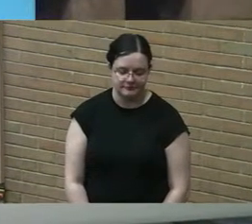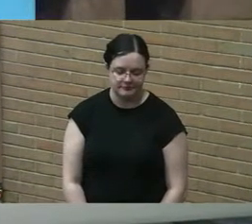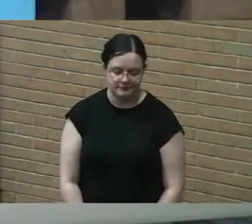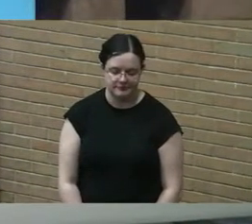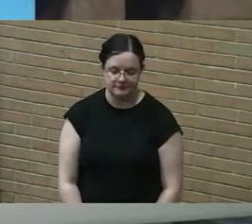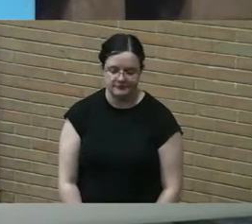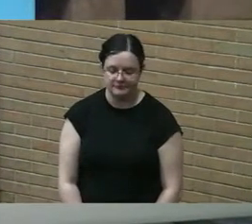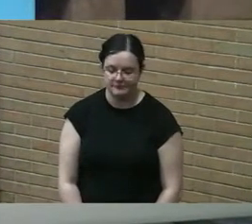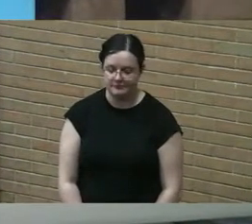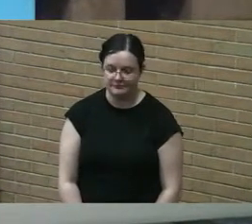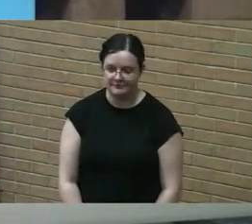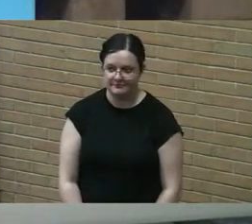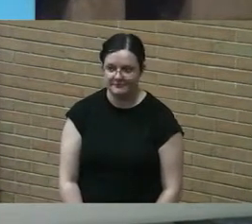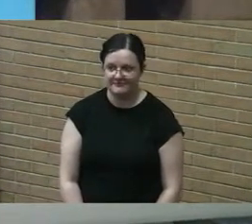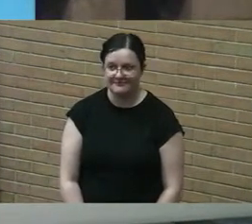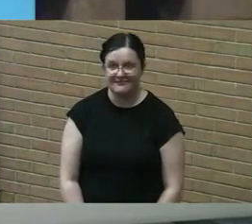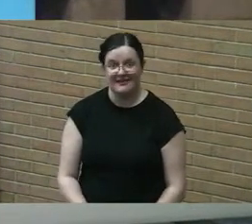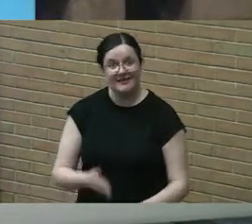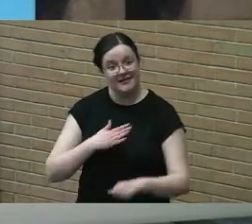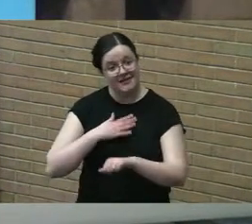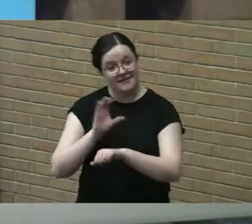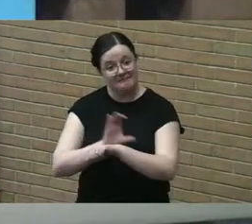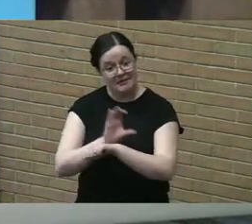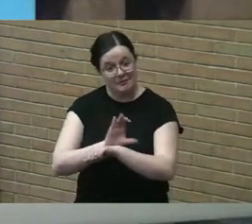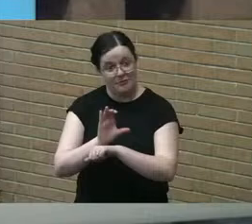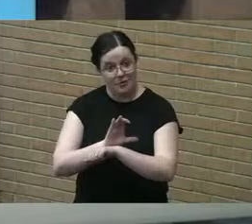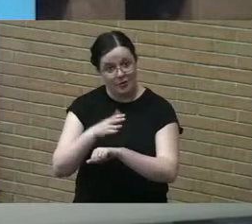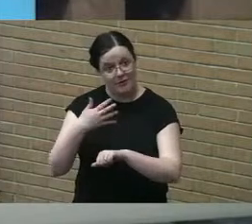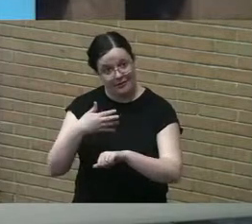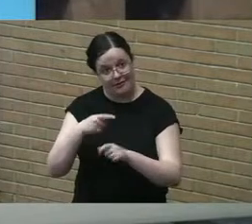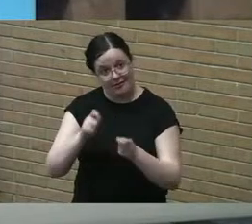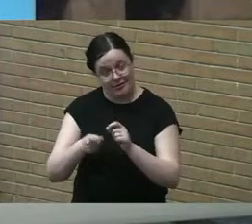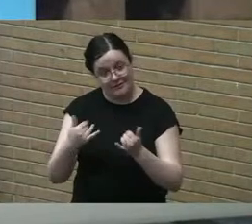one. My computer re-imaged today. I'm trying to find everything again.